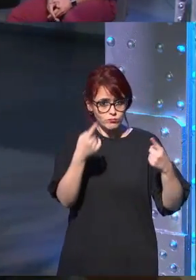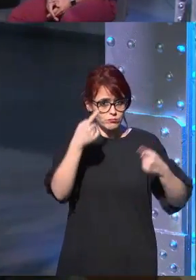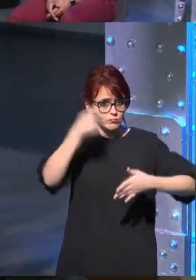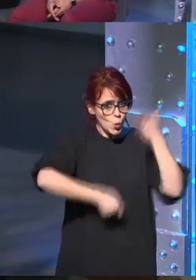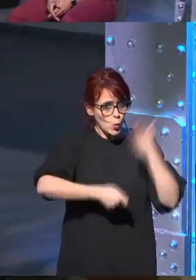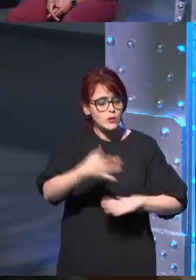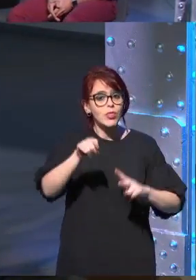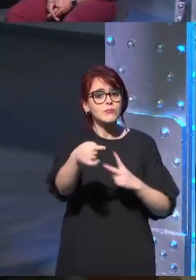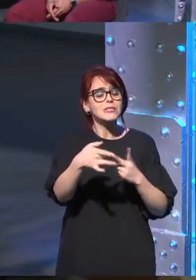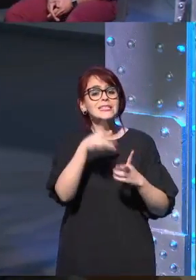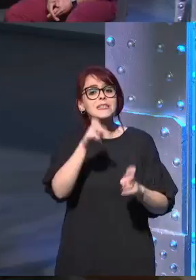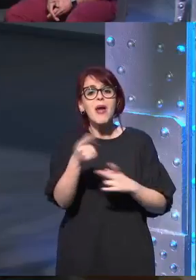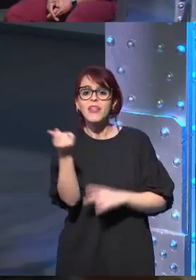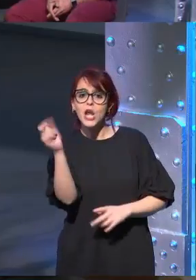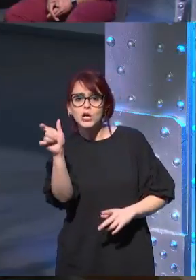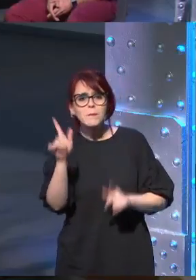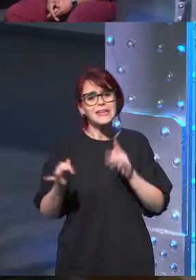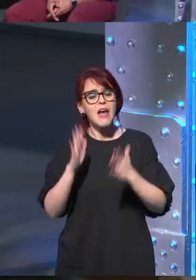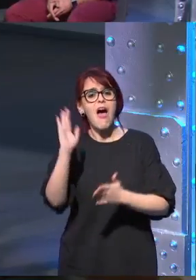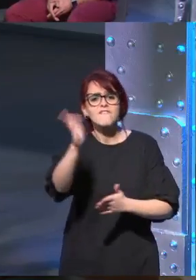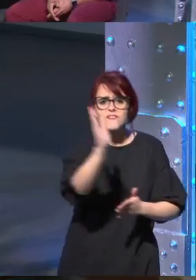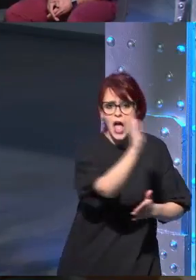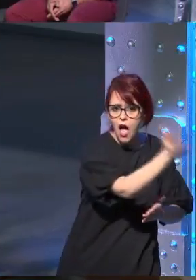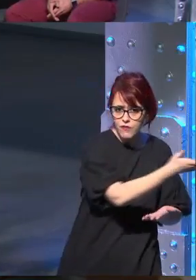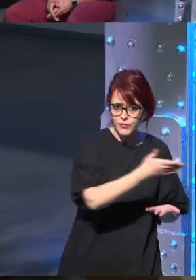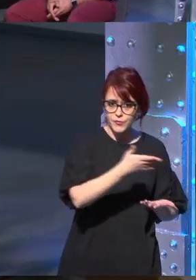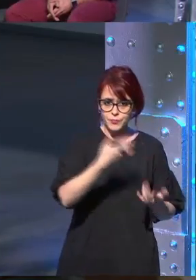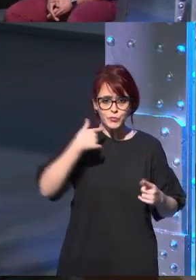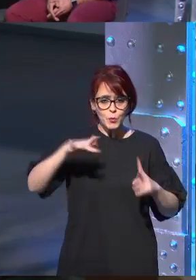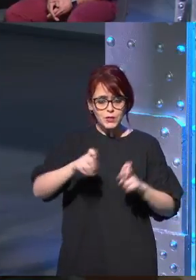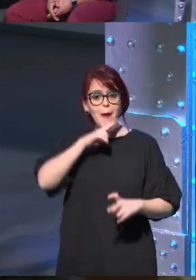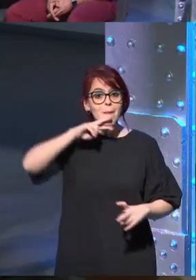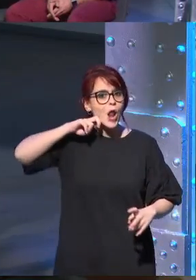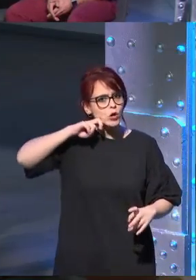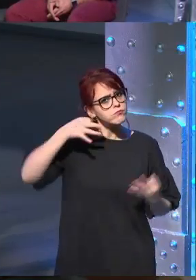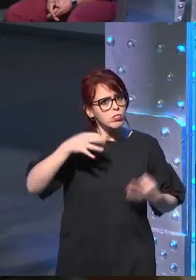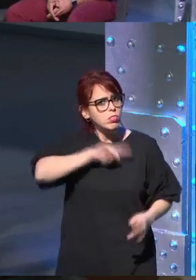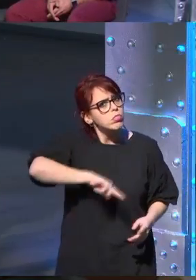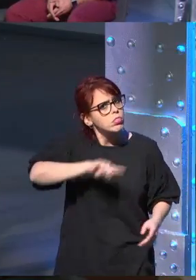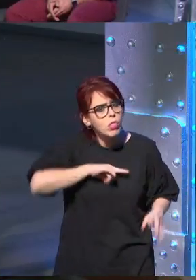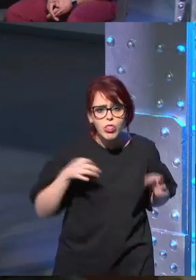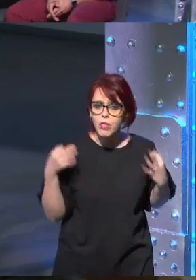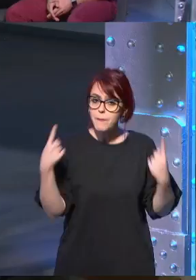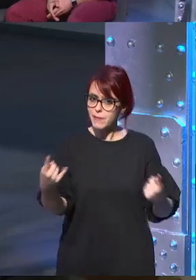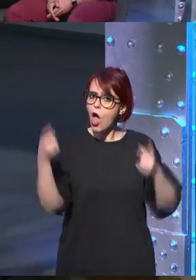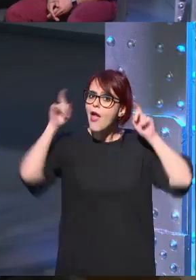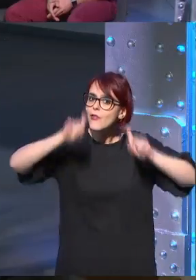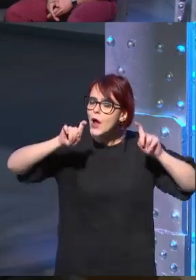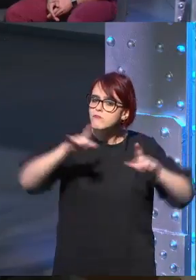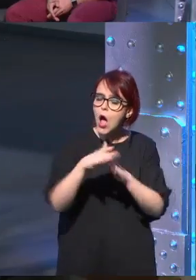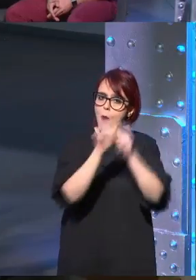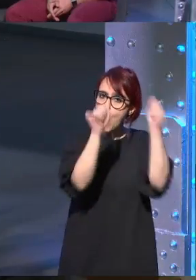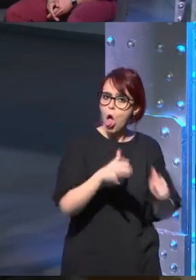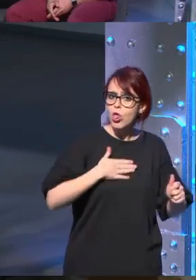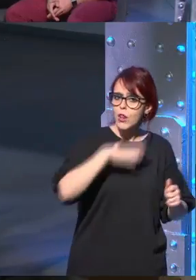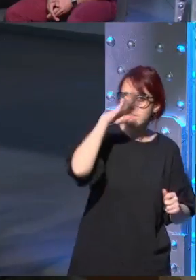children post on the internet. It's not only the money that it could cost the parents, it's also about the etiquette, it's about